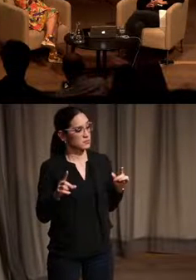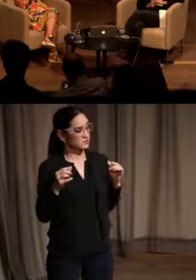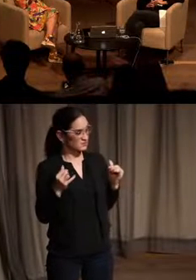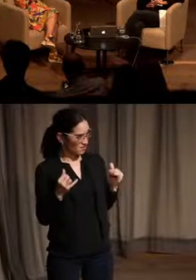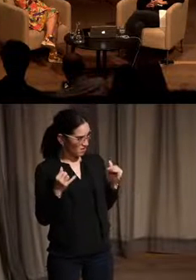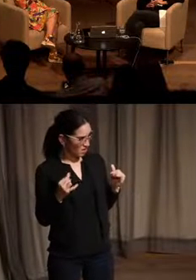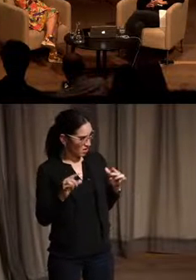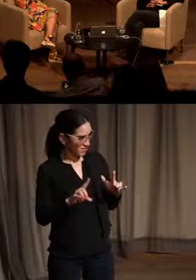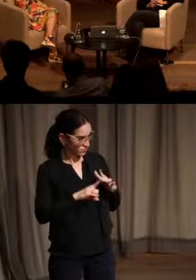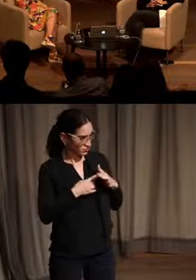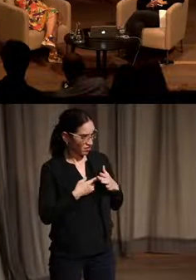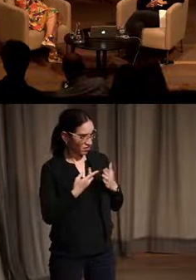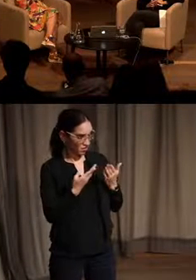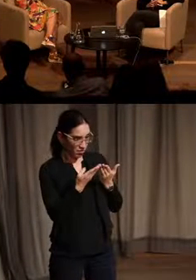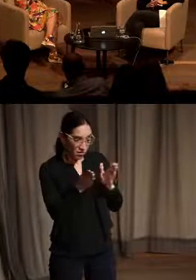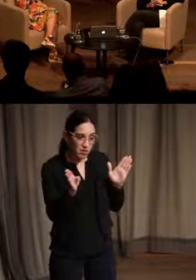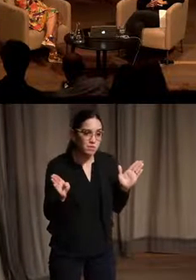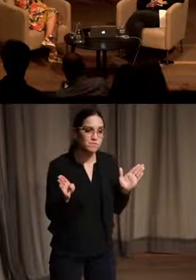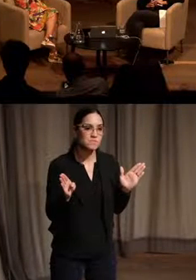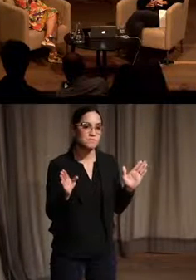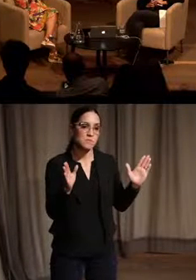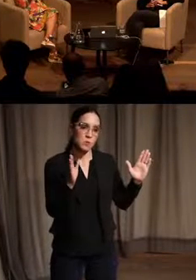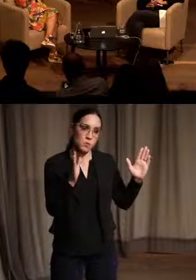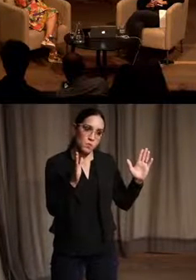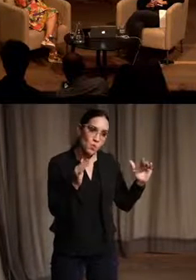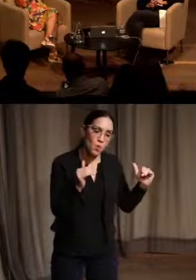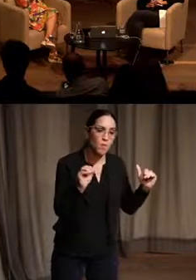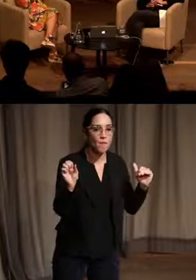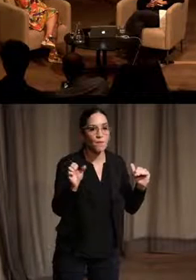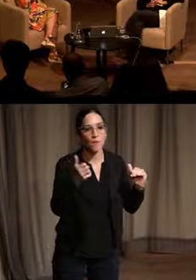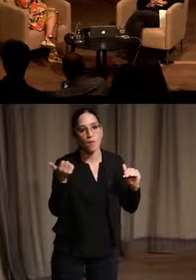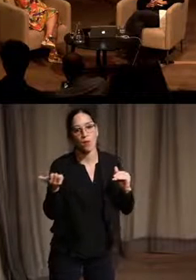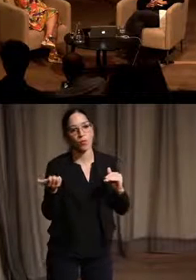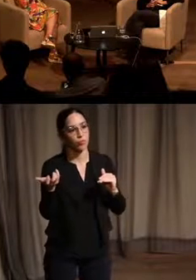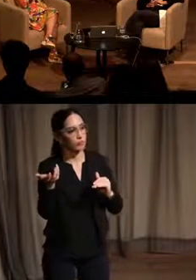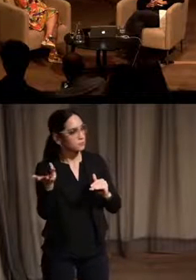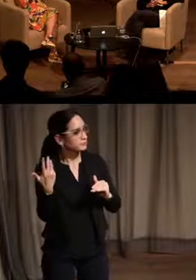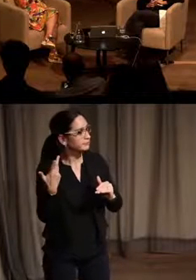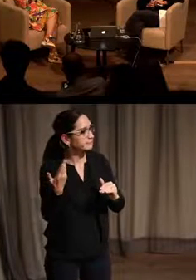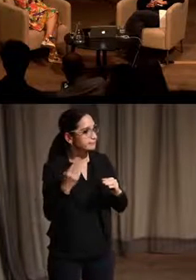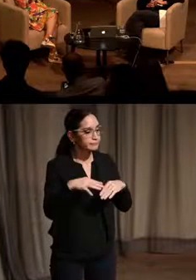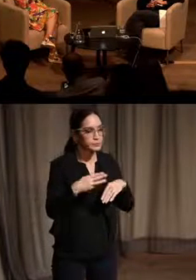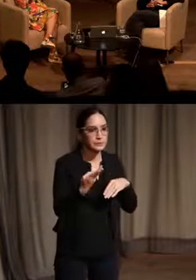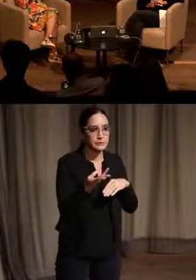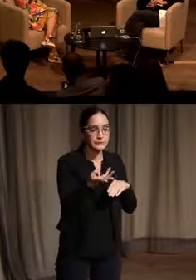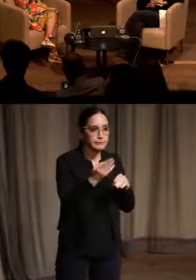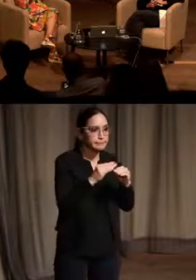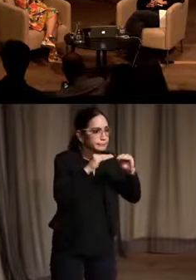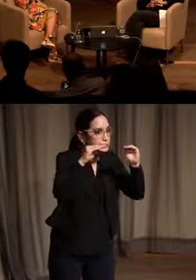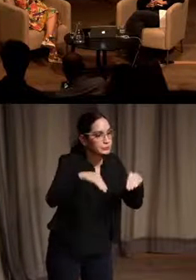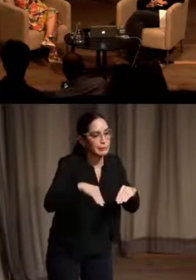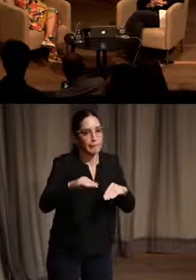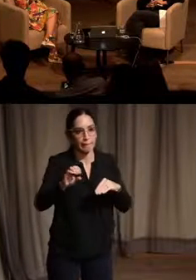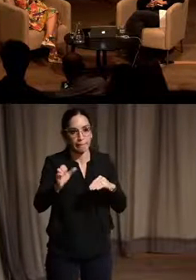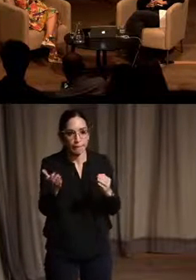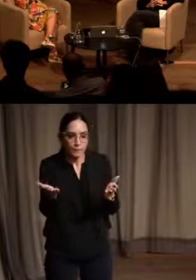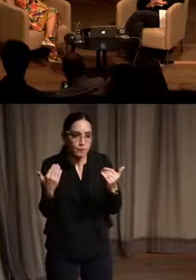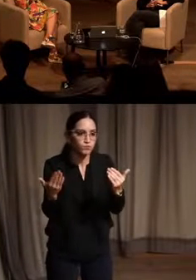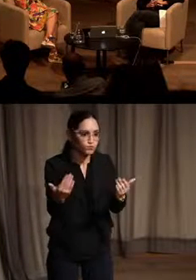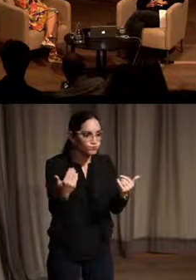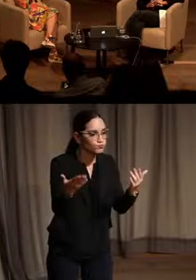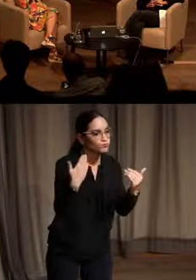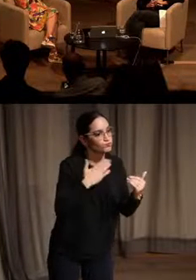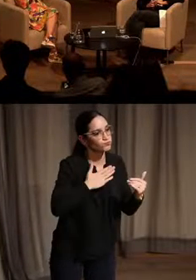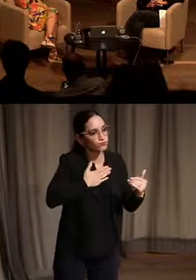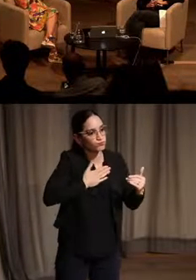start, and what I'm hoping is that other institutions, that other commercial galleries, that other artists start to feel more comfortable having this conversation,